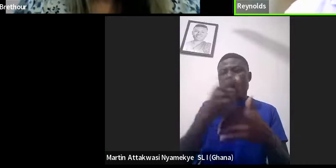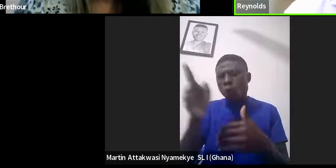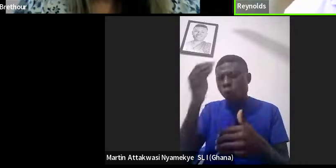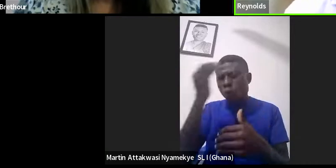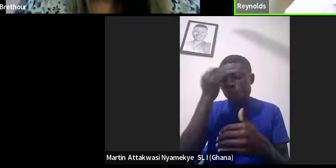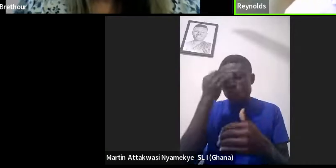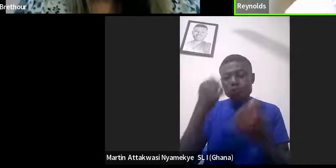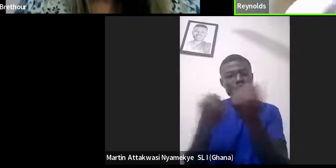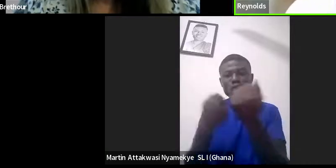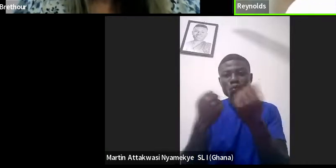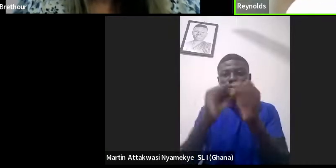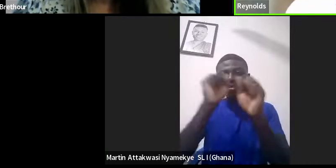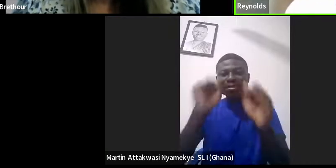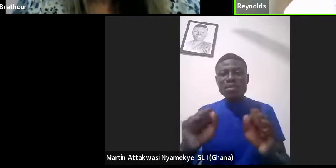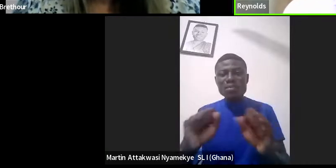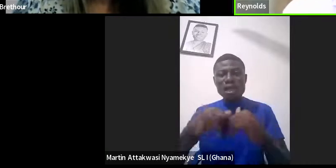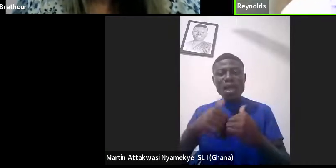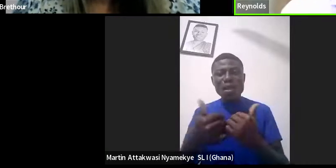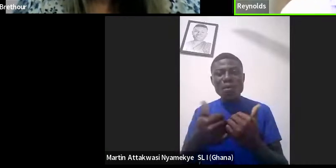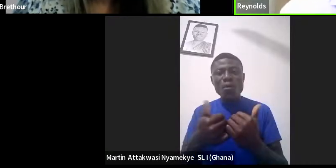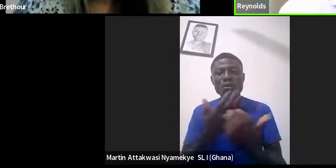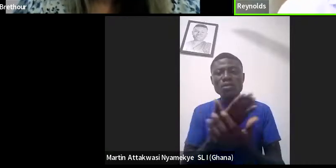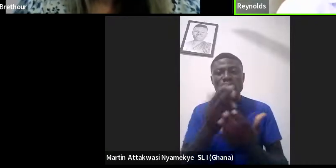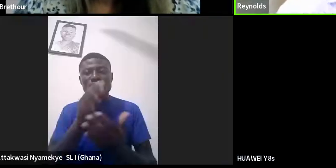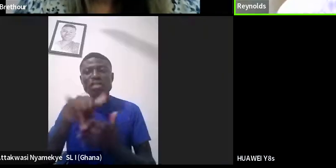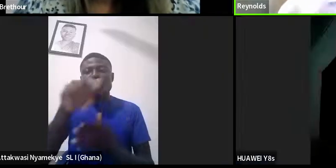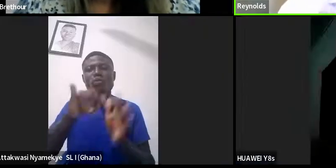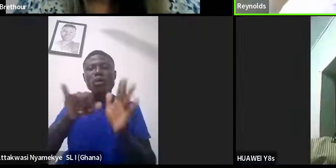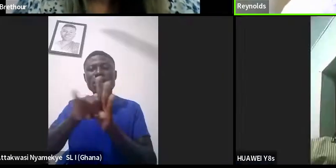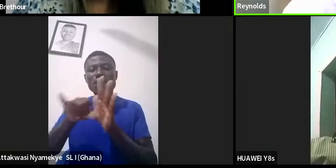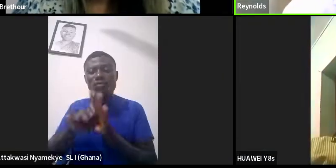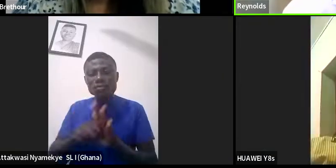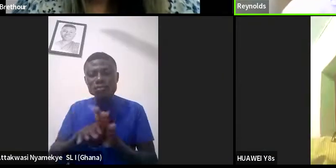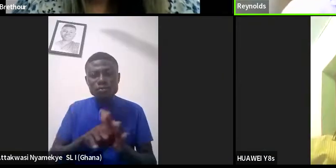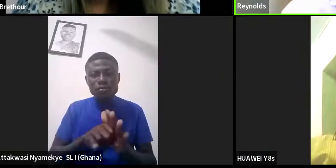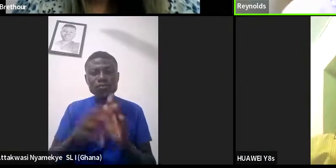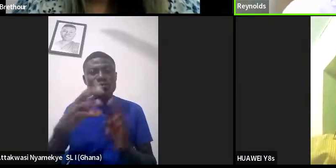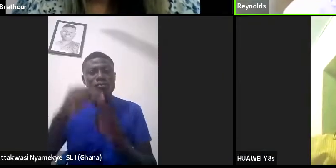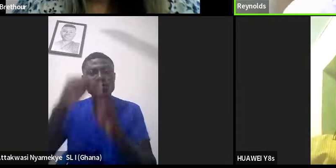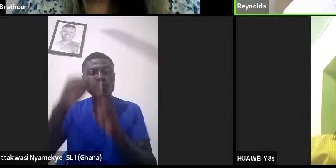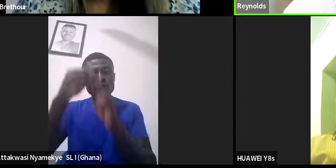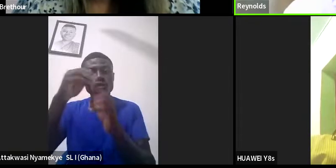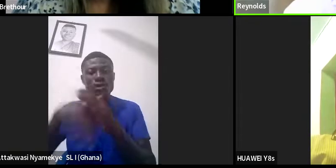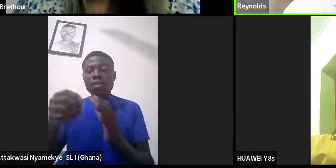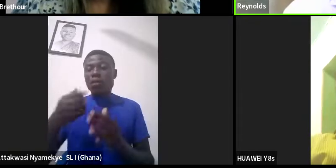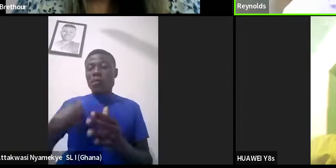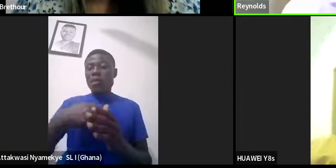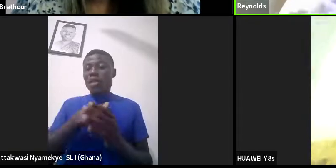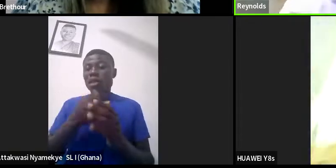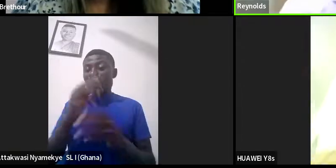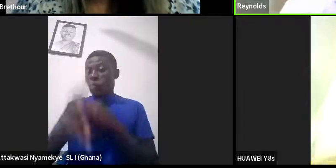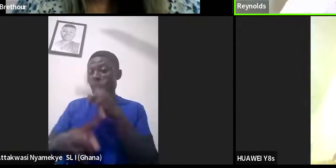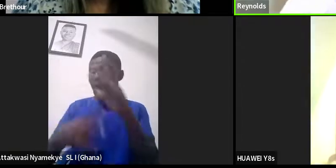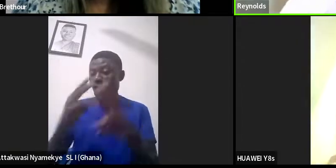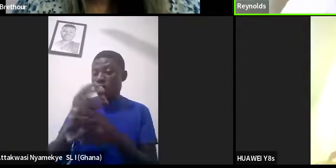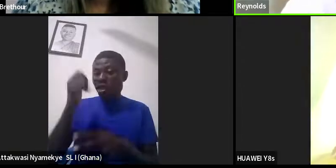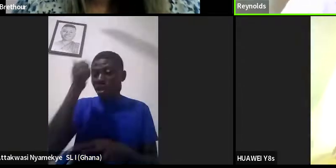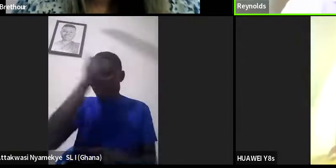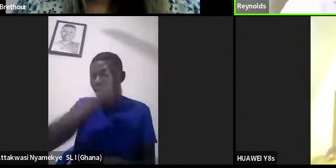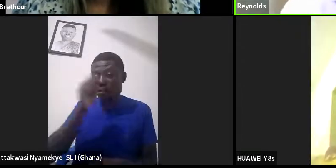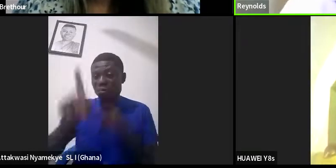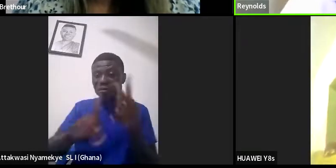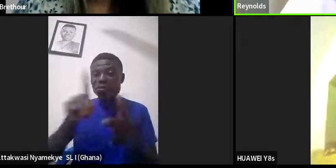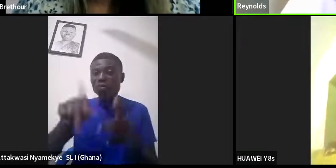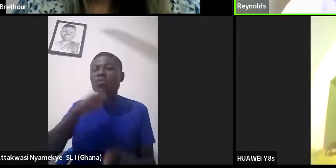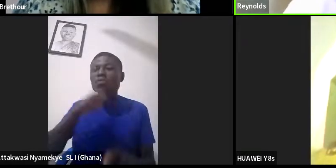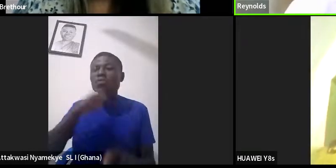Because one of the things we've also noticed is that, especially in our parts of the world, people that don't necessarily understand